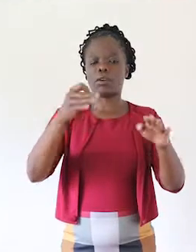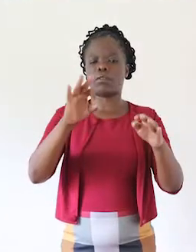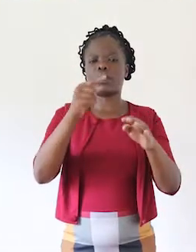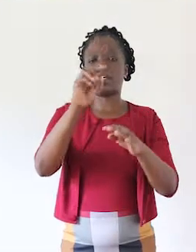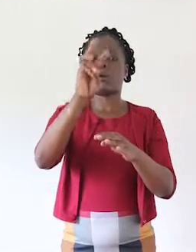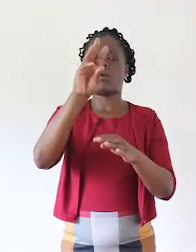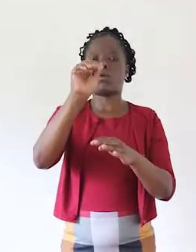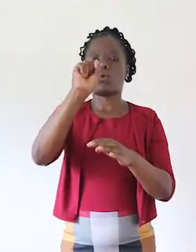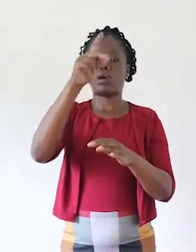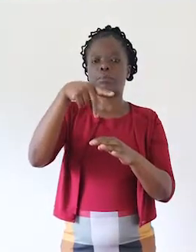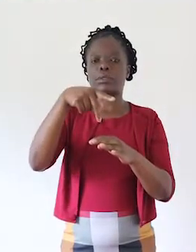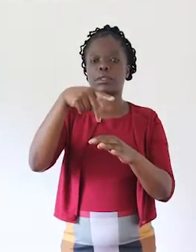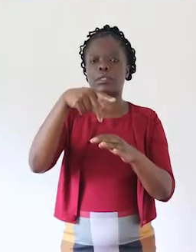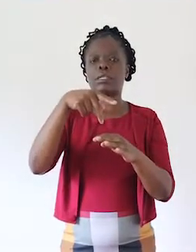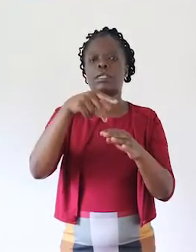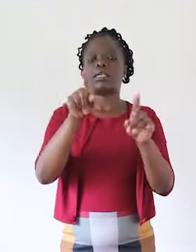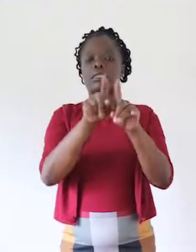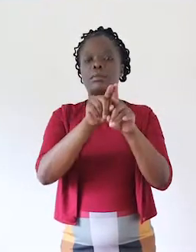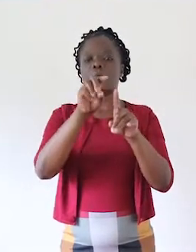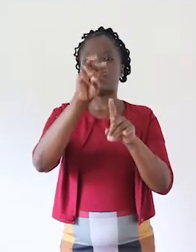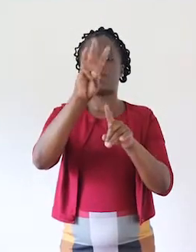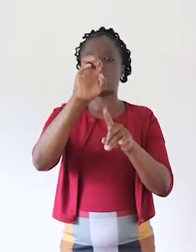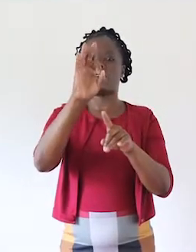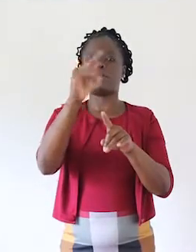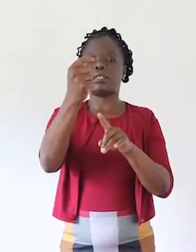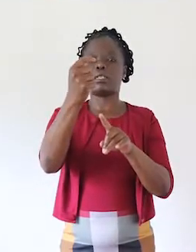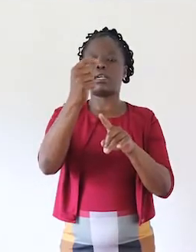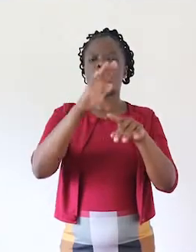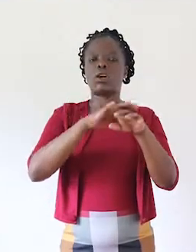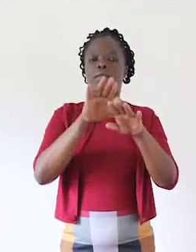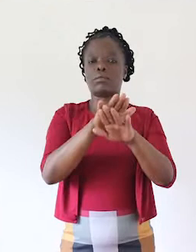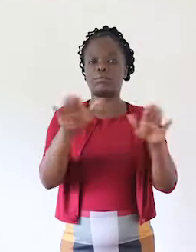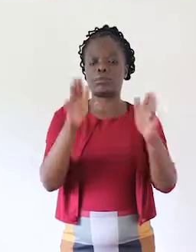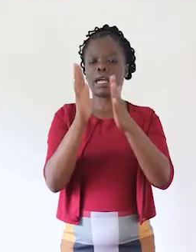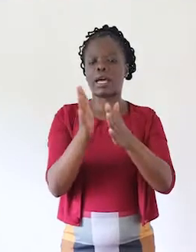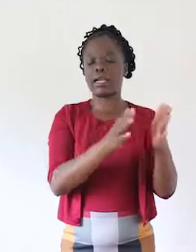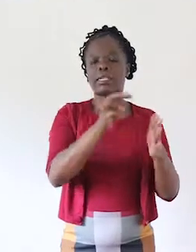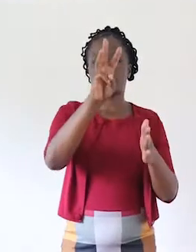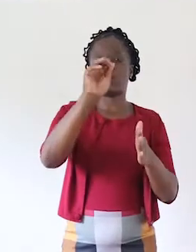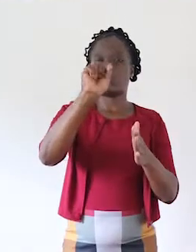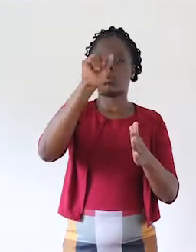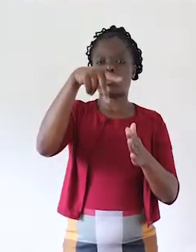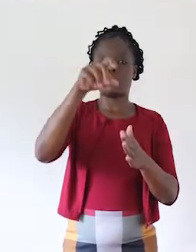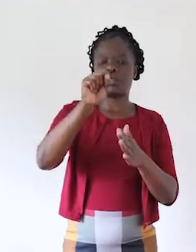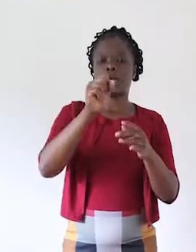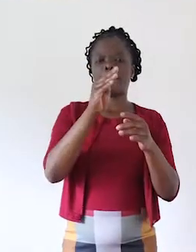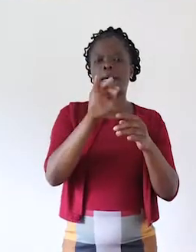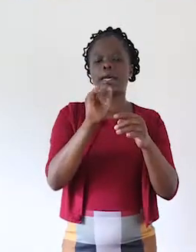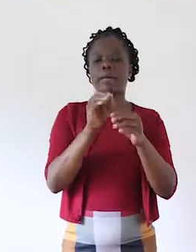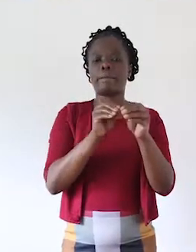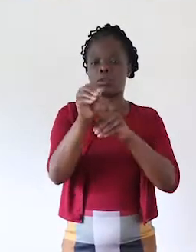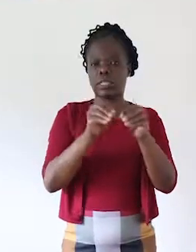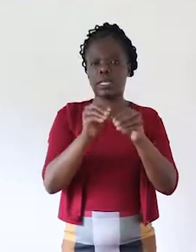of the warps, loading the weft threads on the shuttle, arrange the warps by pushing the